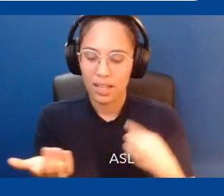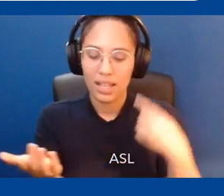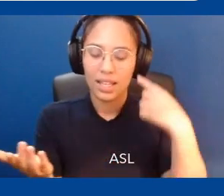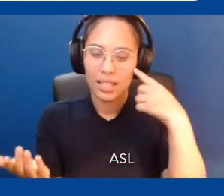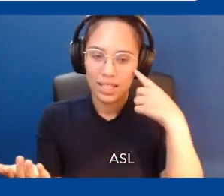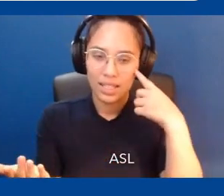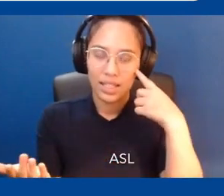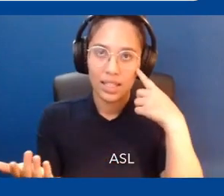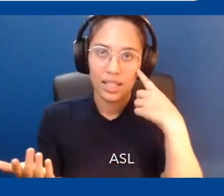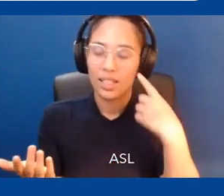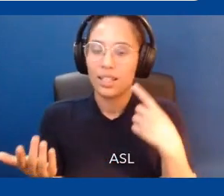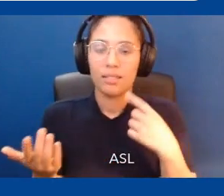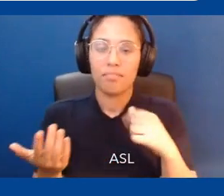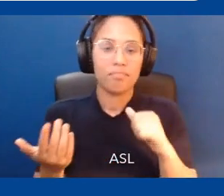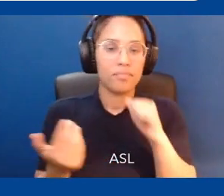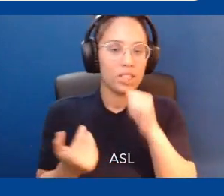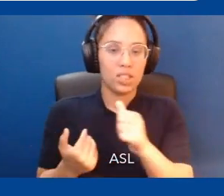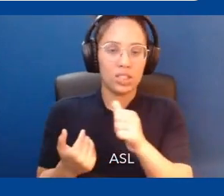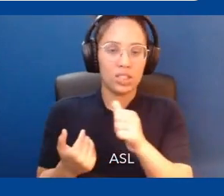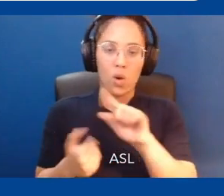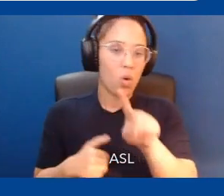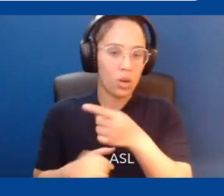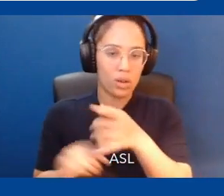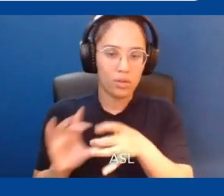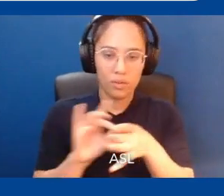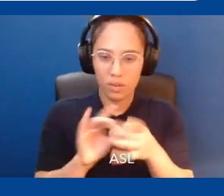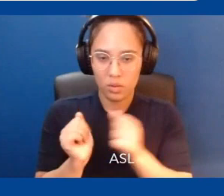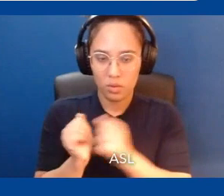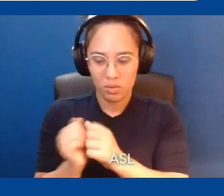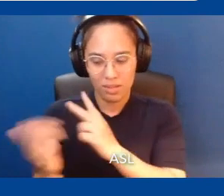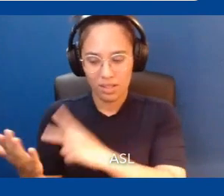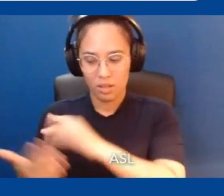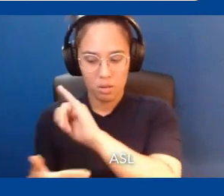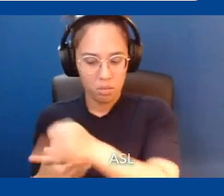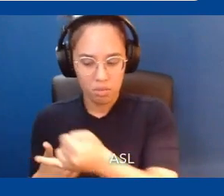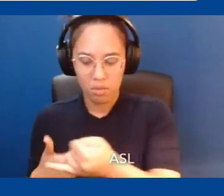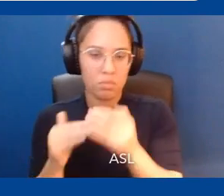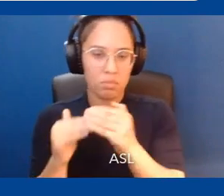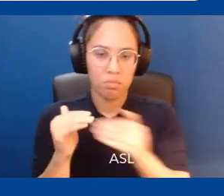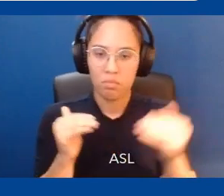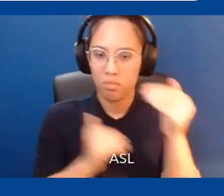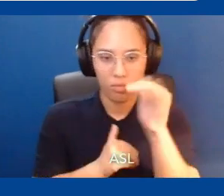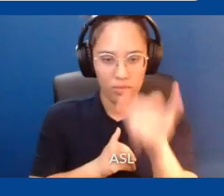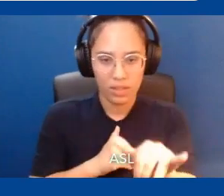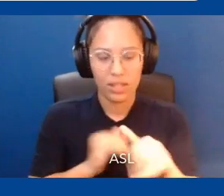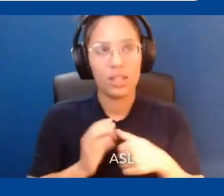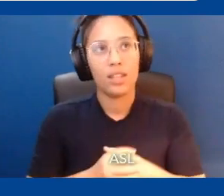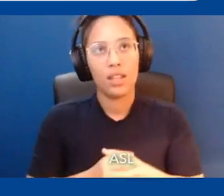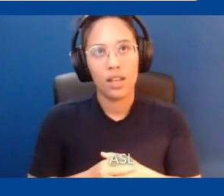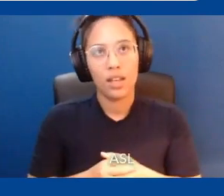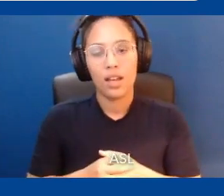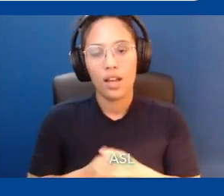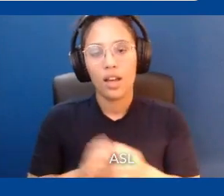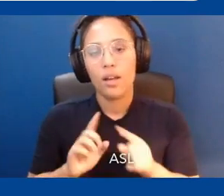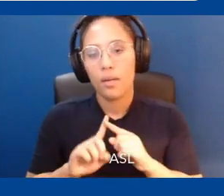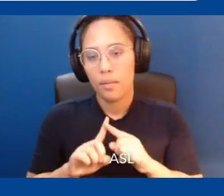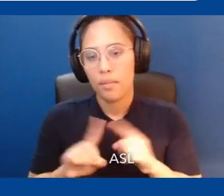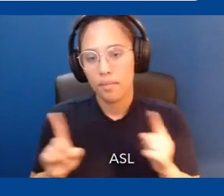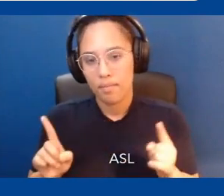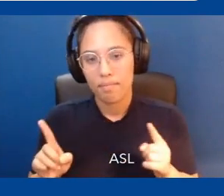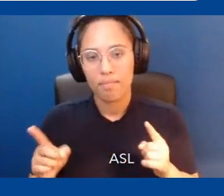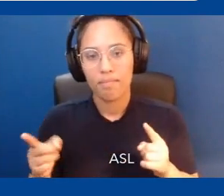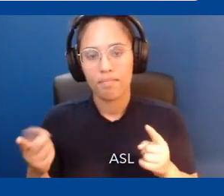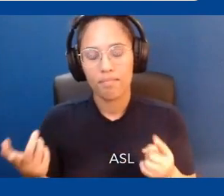project itself. I think because I know them like before, and I continue, or